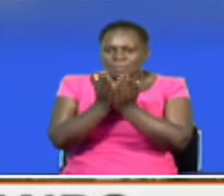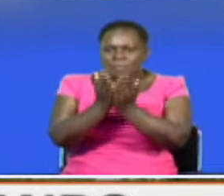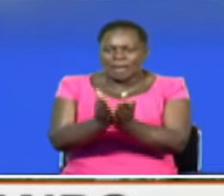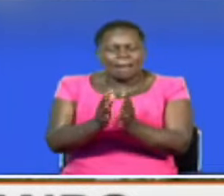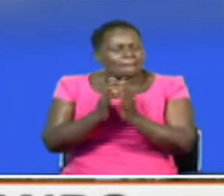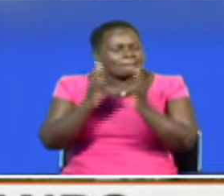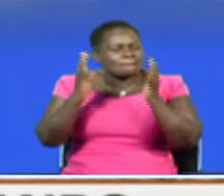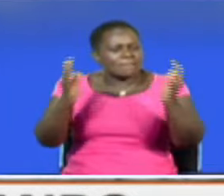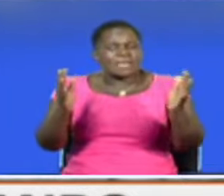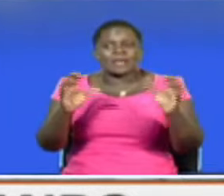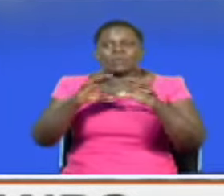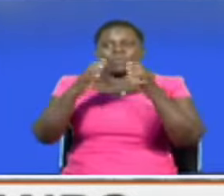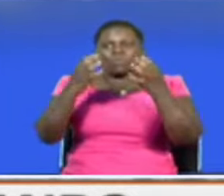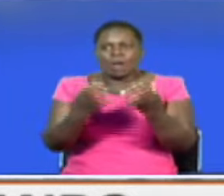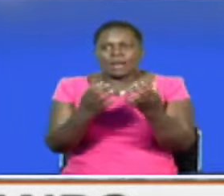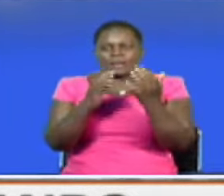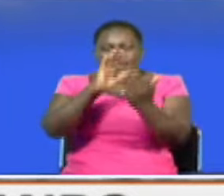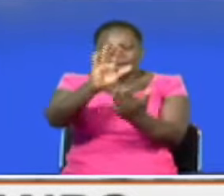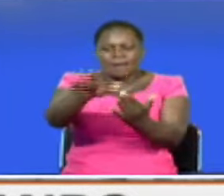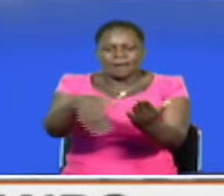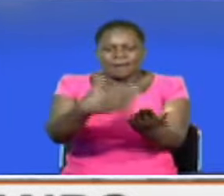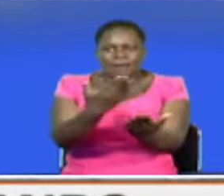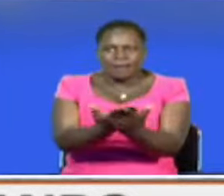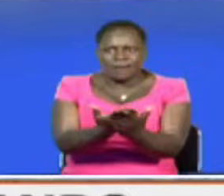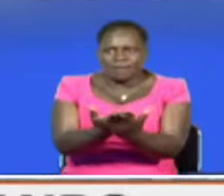of the biggest in the world, has just arrived.